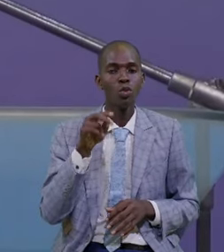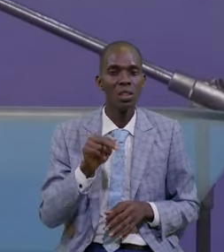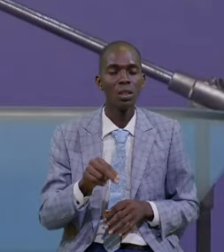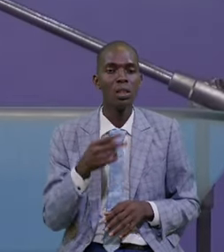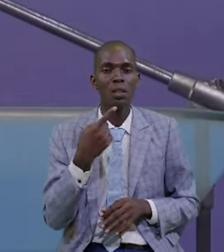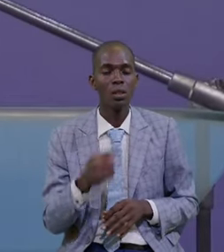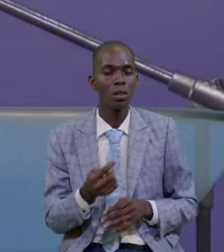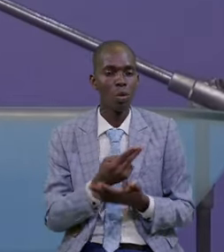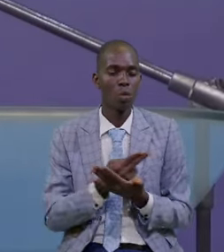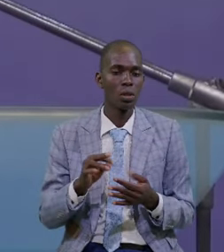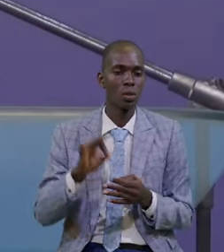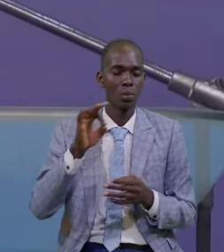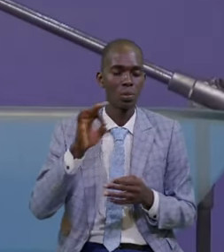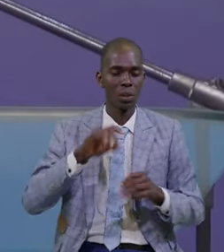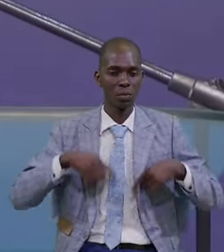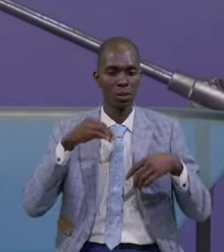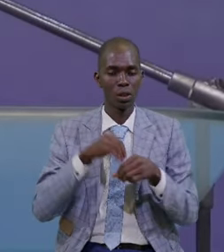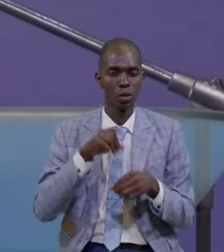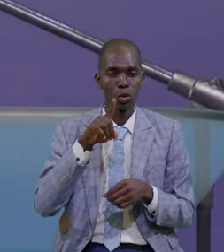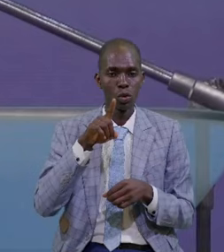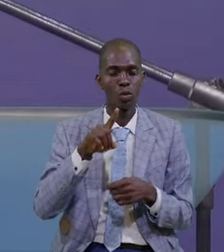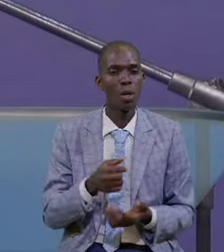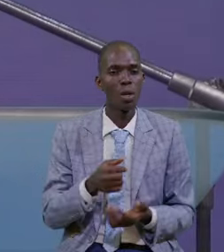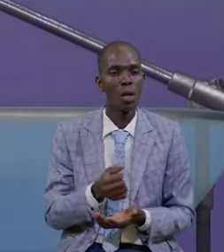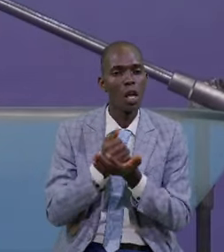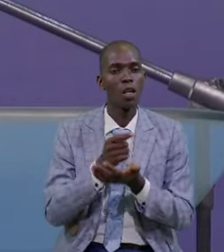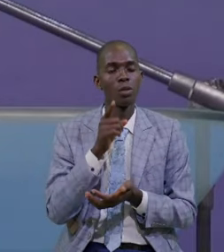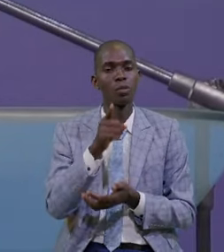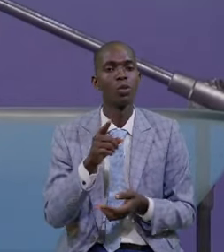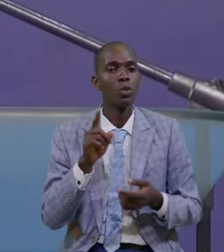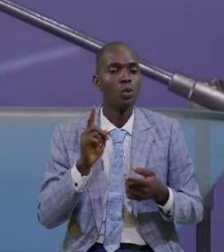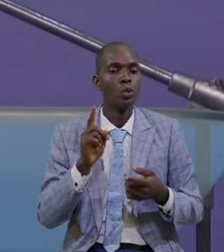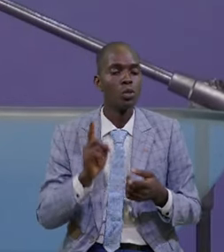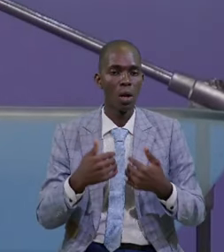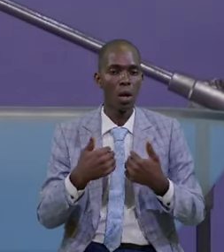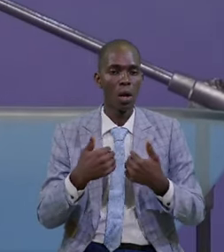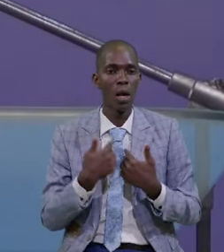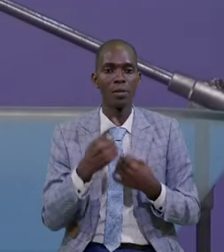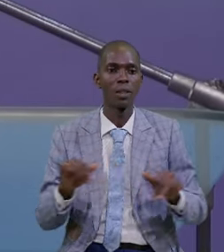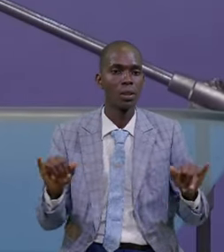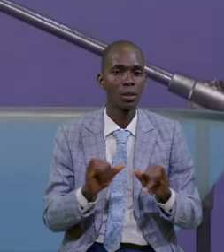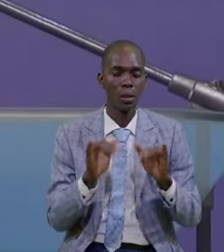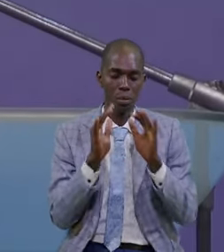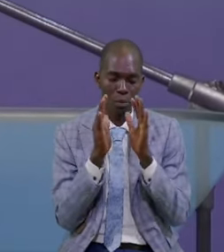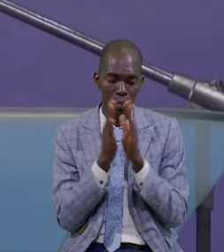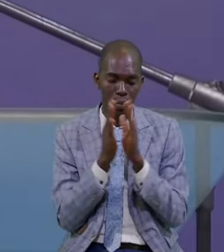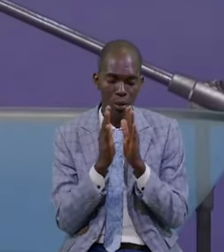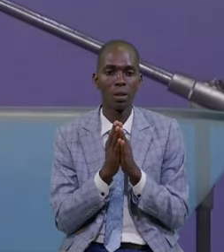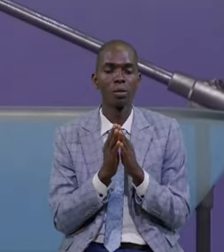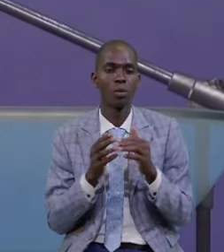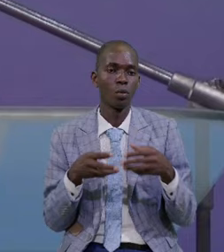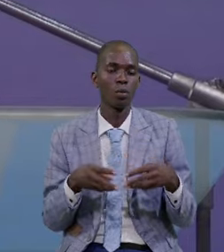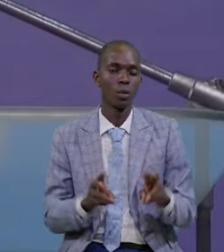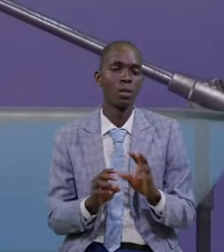in you to help you to have that same prayer pattern. You